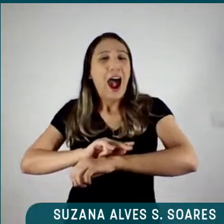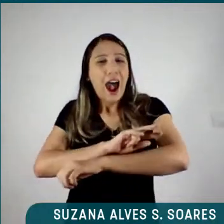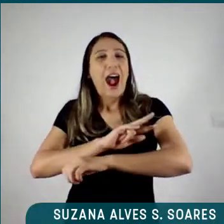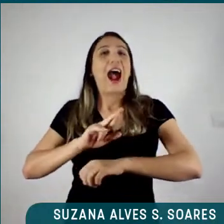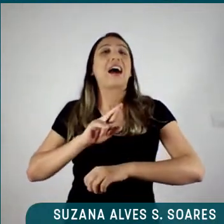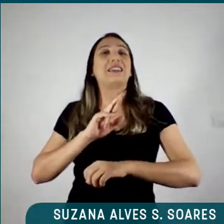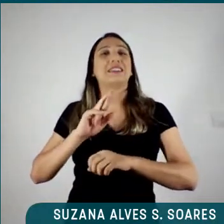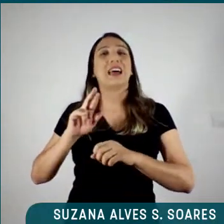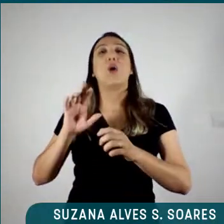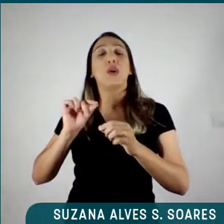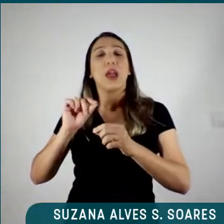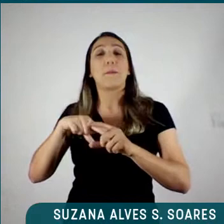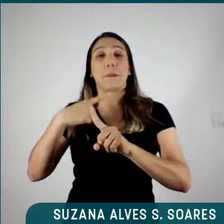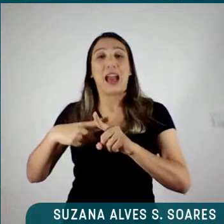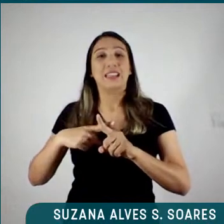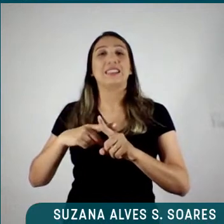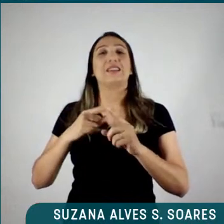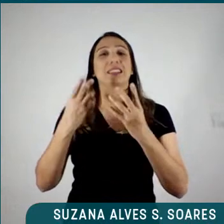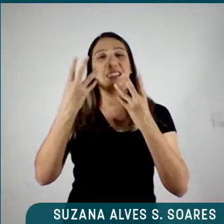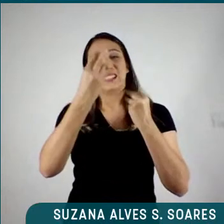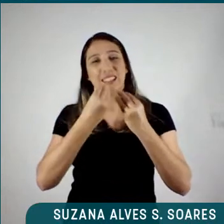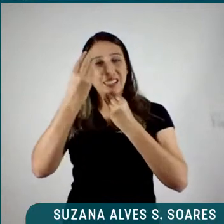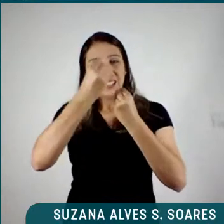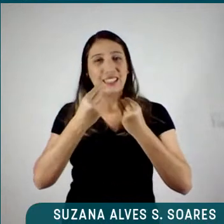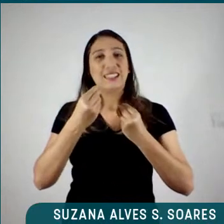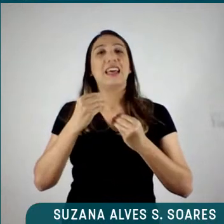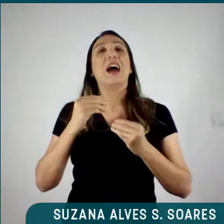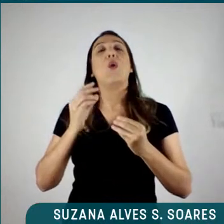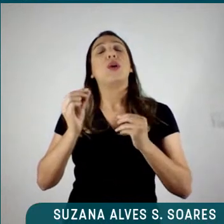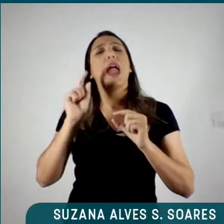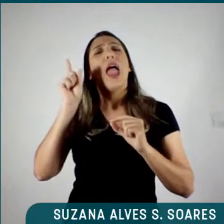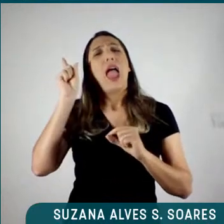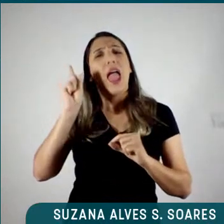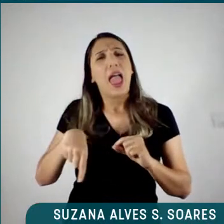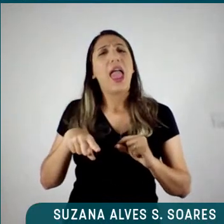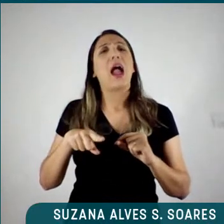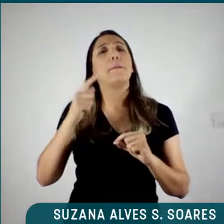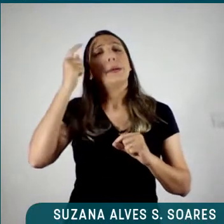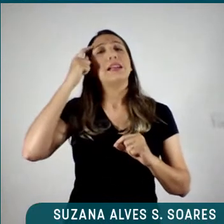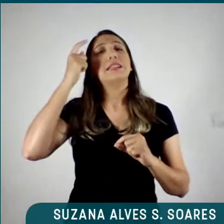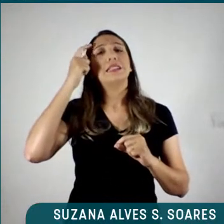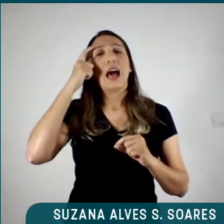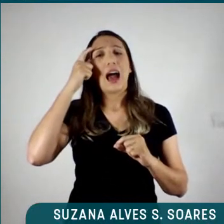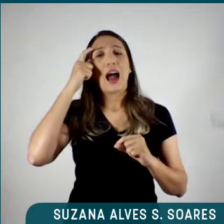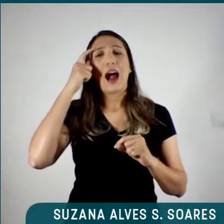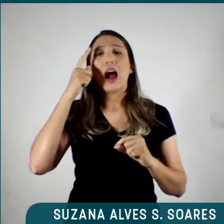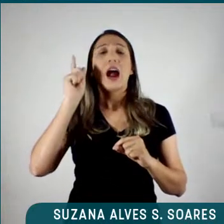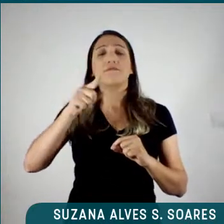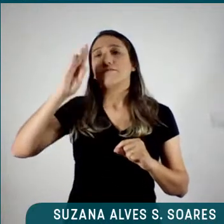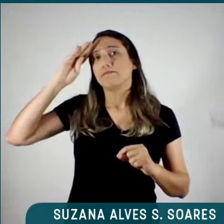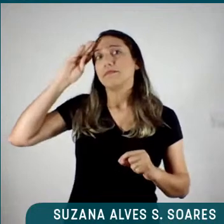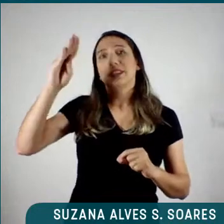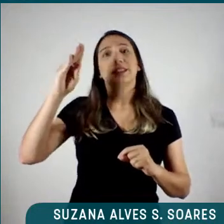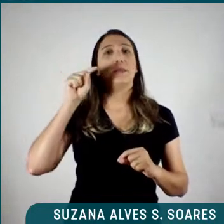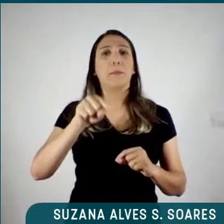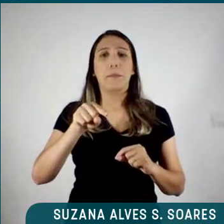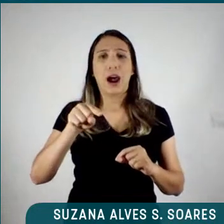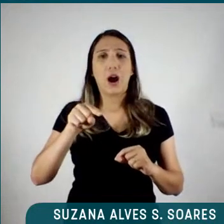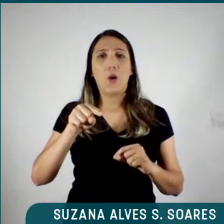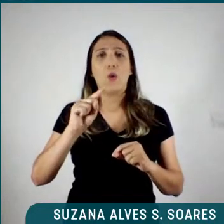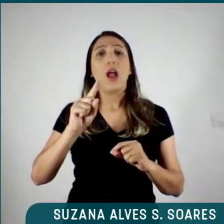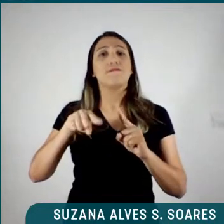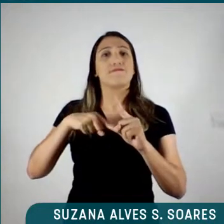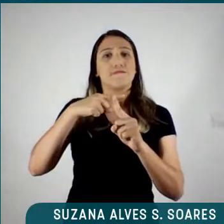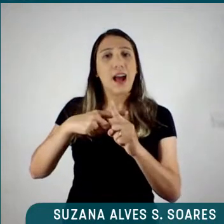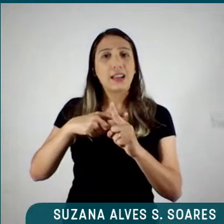intersectionality, when we talk about all the issues of sexuality and social class, this is